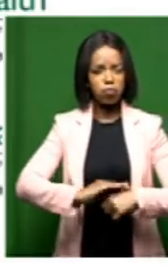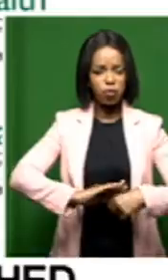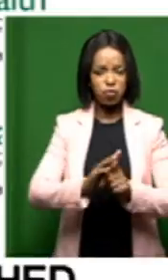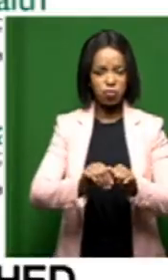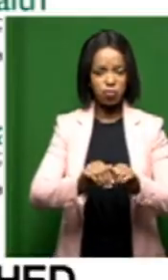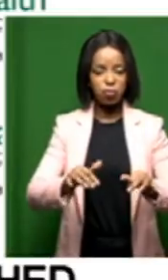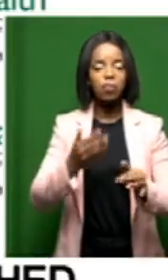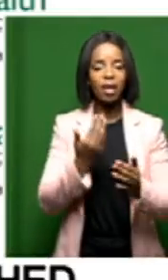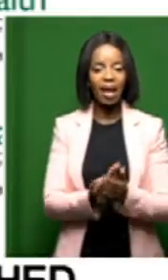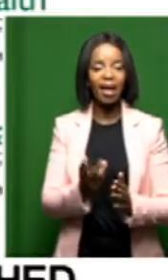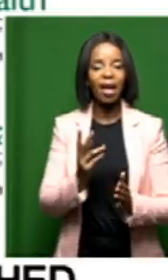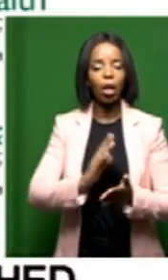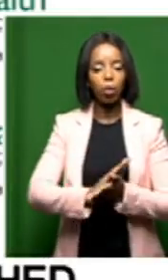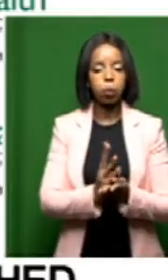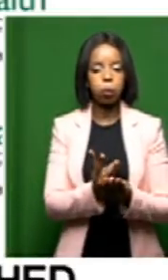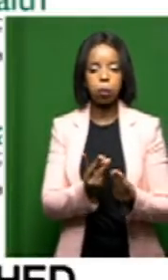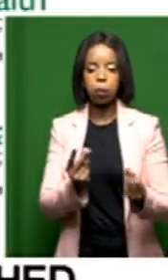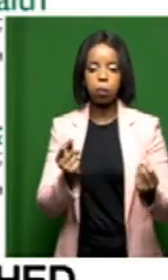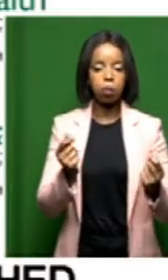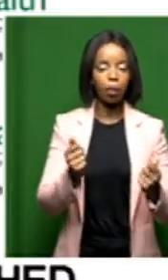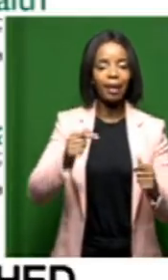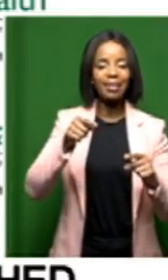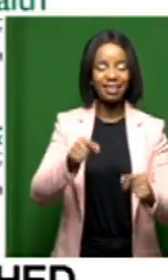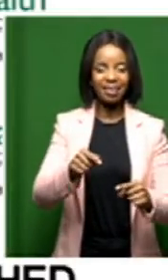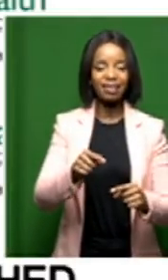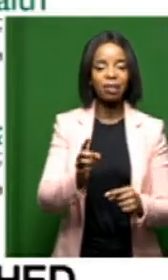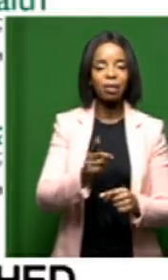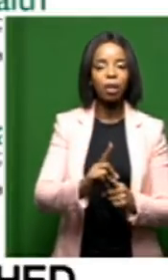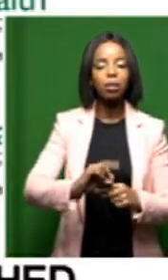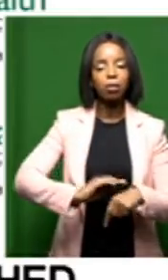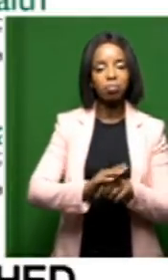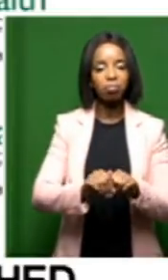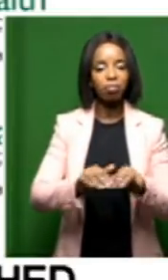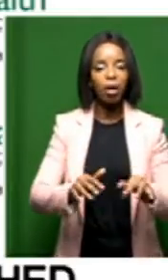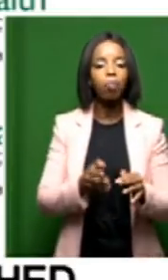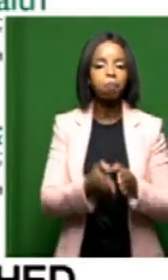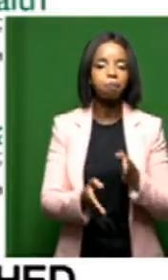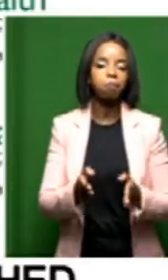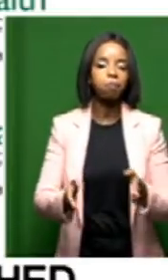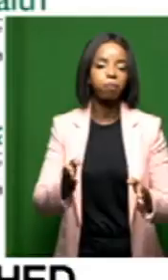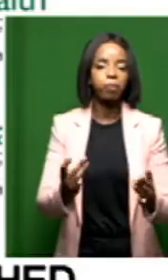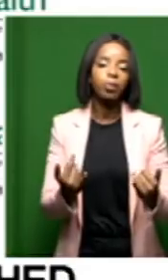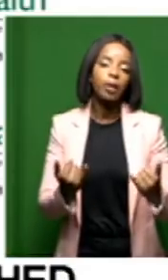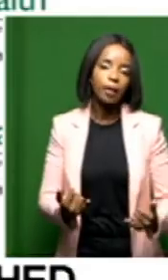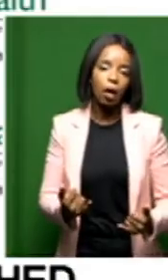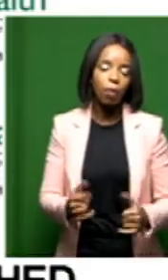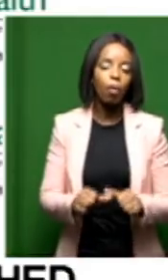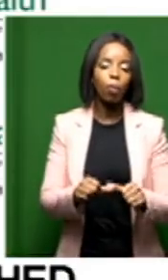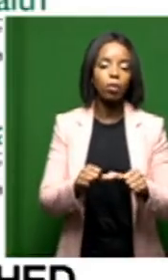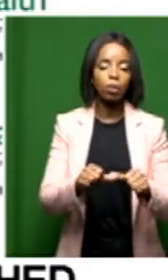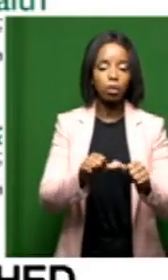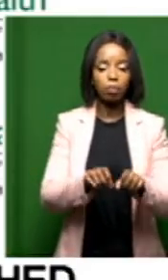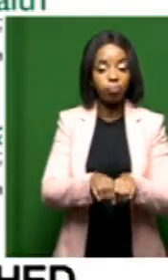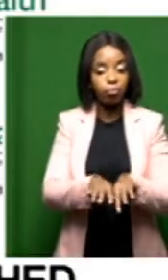and working, it can actually stop the actual continuing spreading of